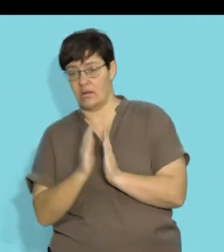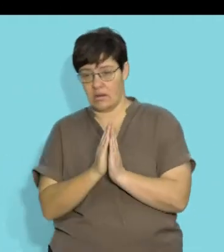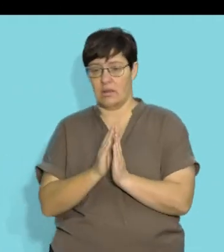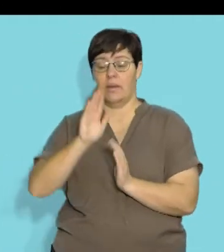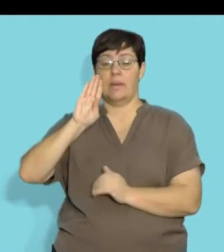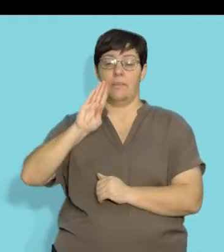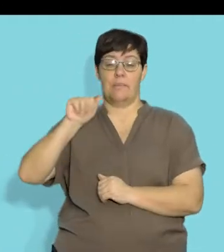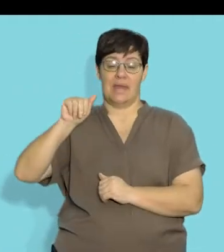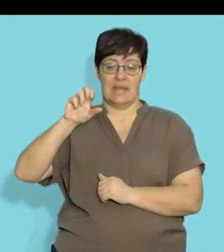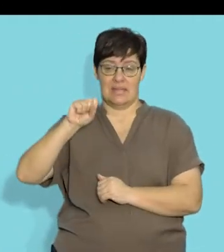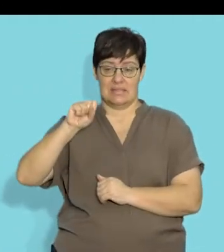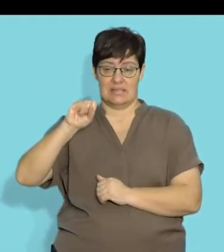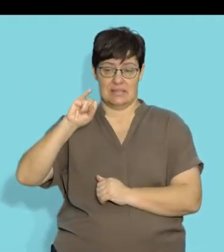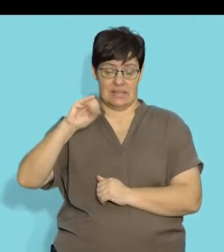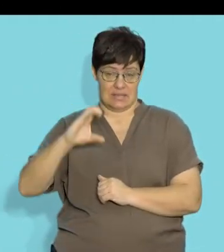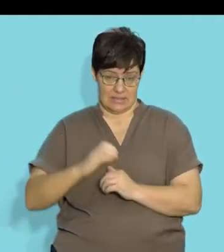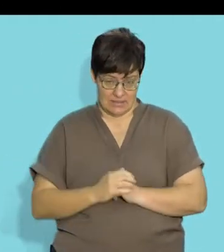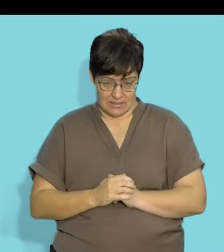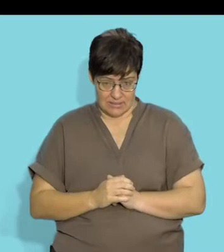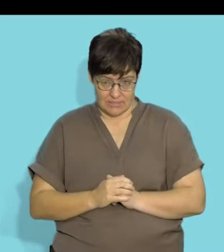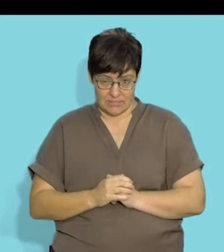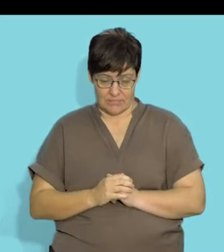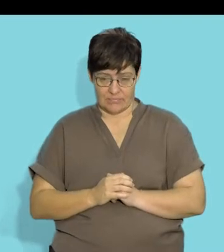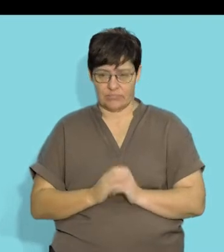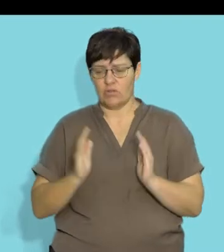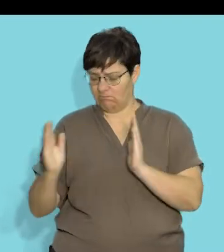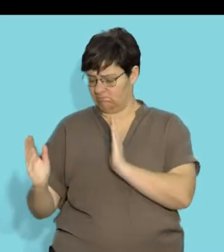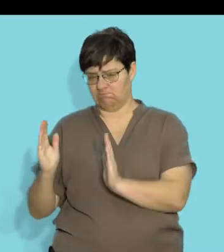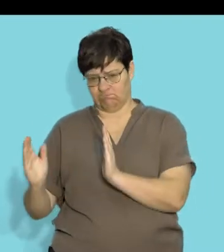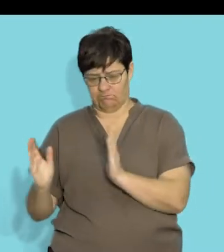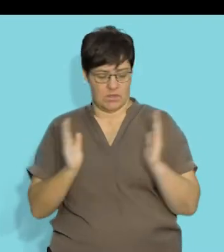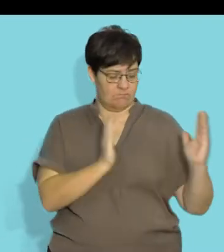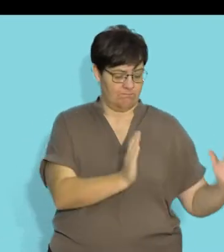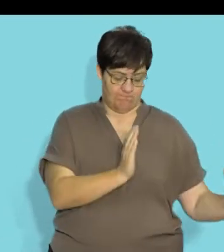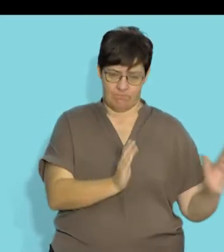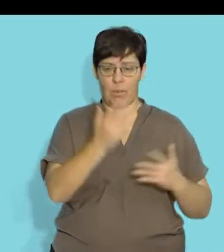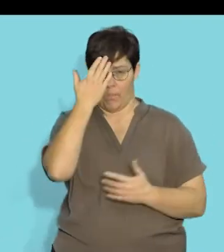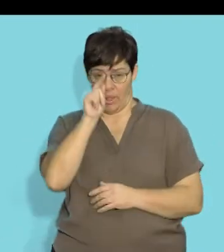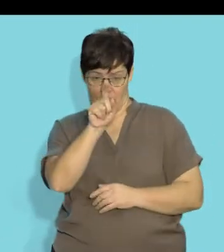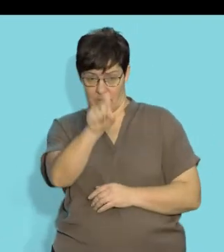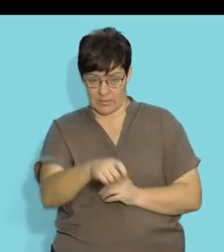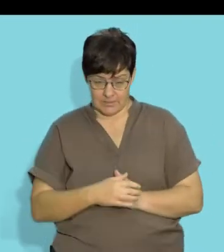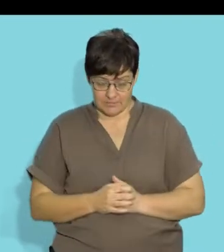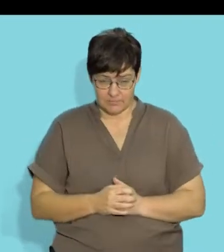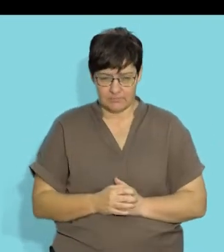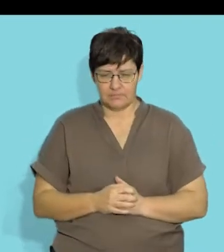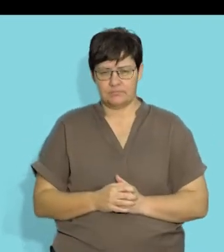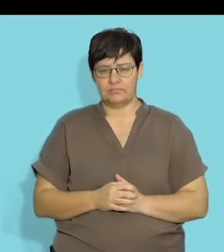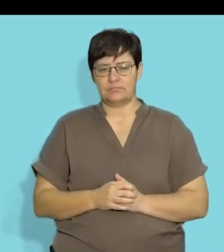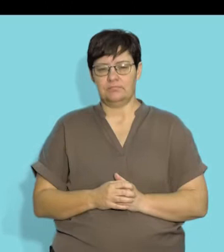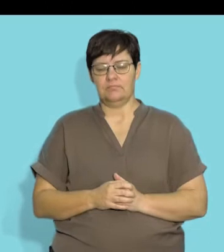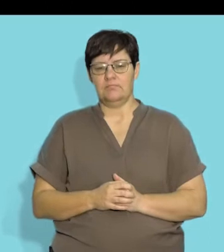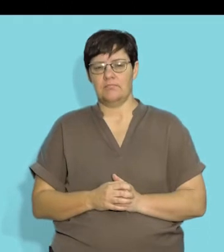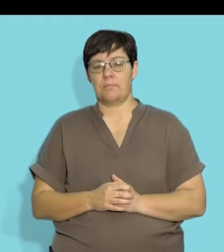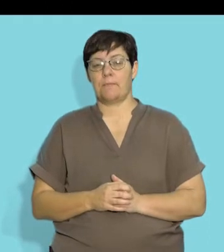measure of a solution or a substance. And then beyond 7 to 14 it's a basic solution.